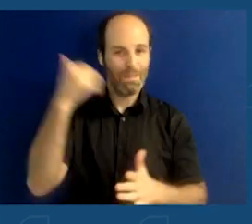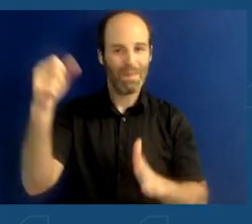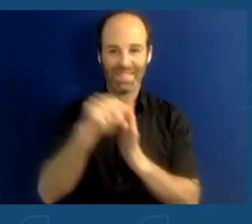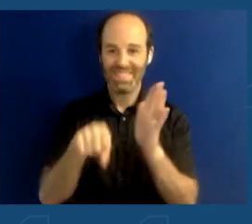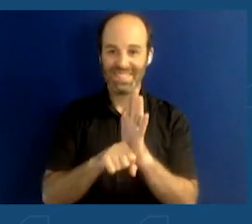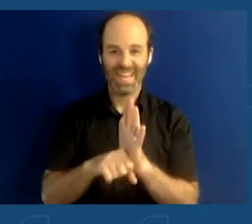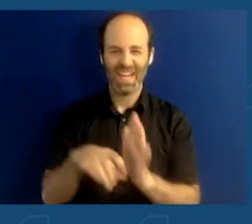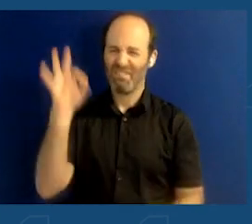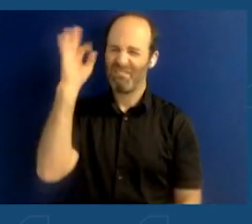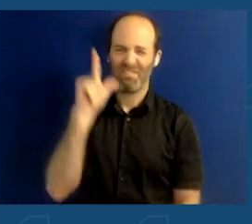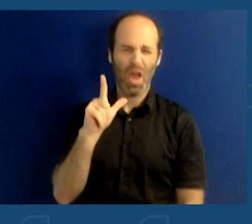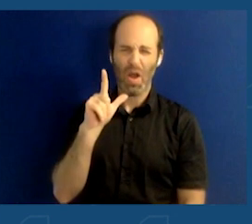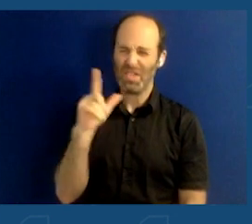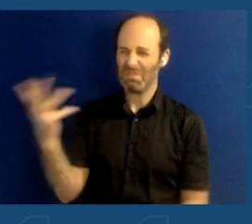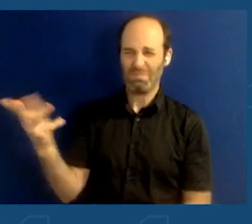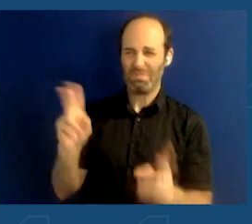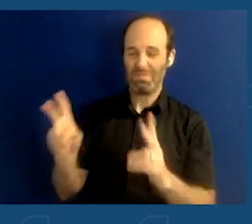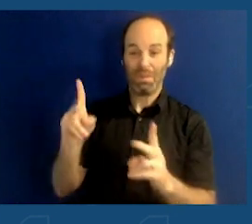overrated.